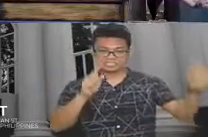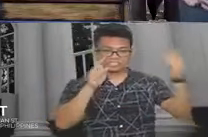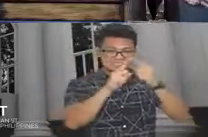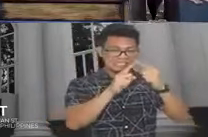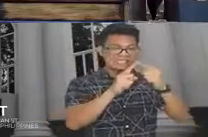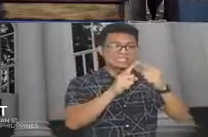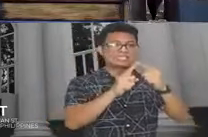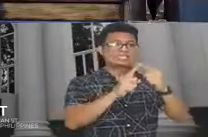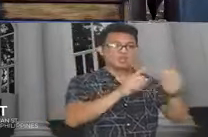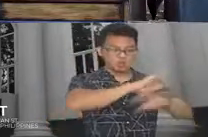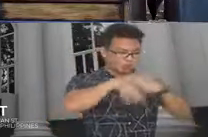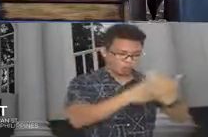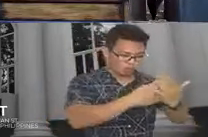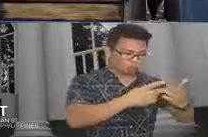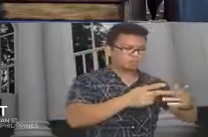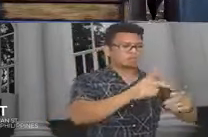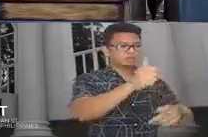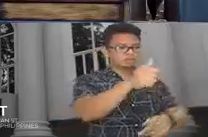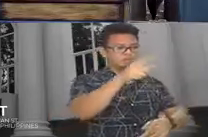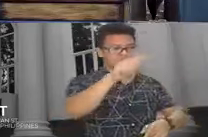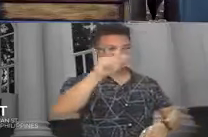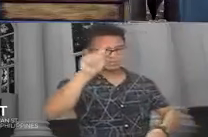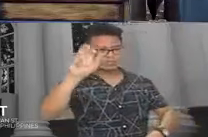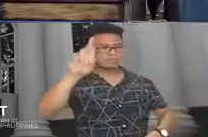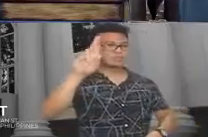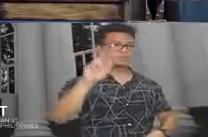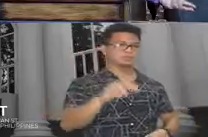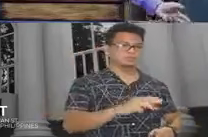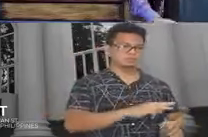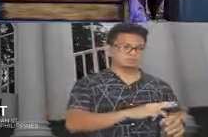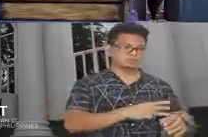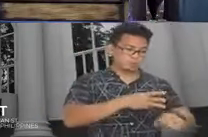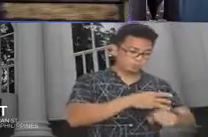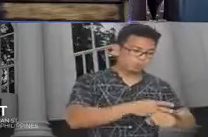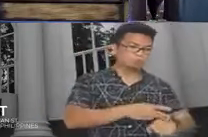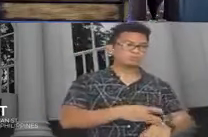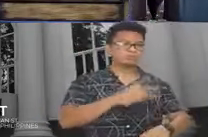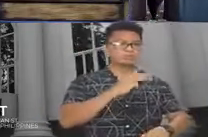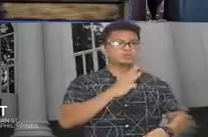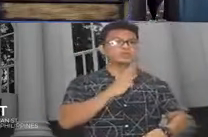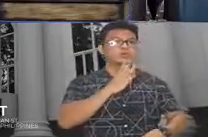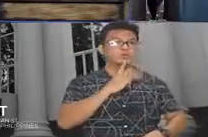Until the altar, the whole thing, even the wood.